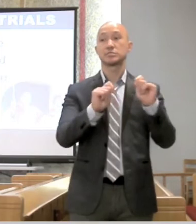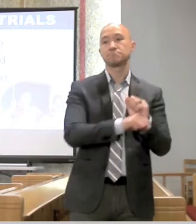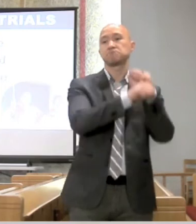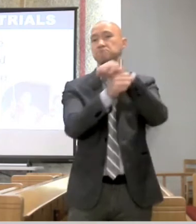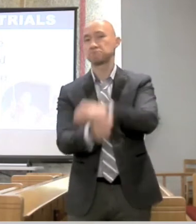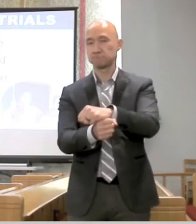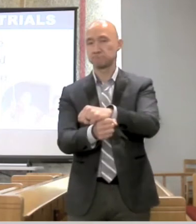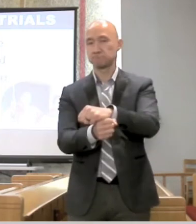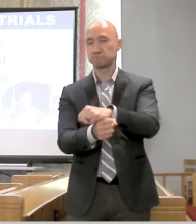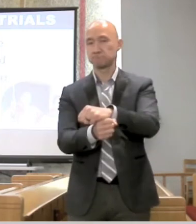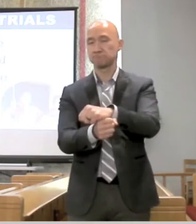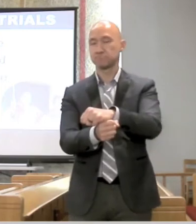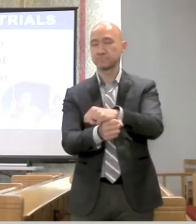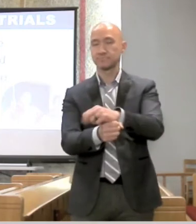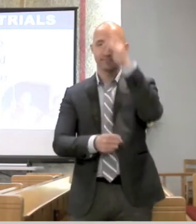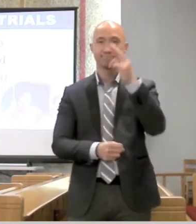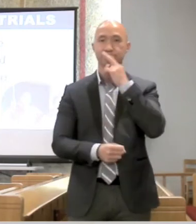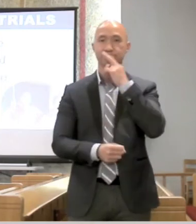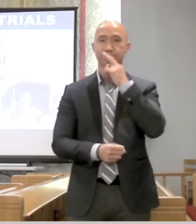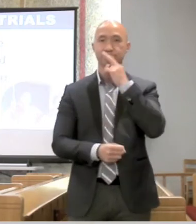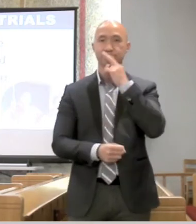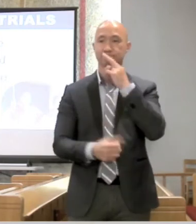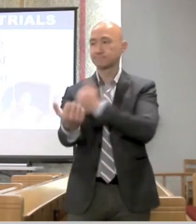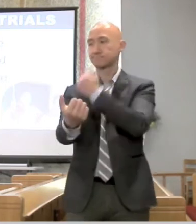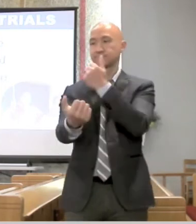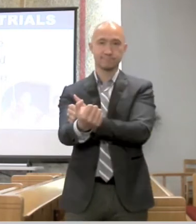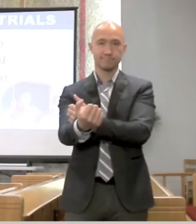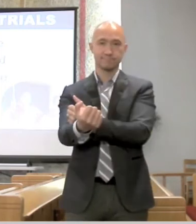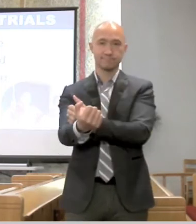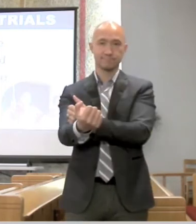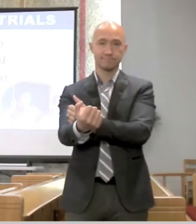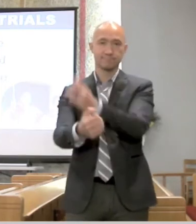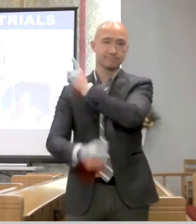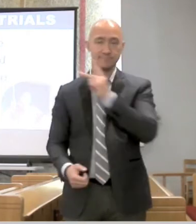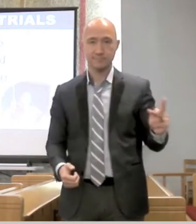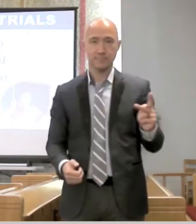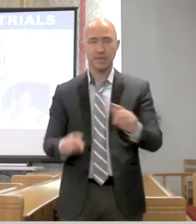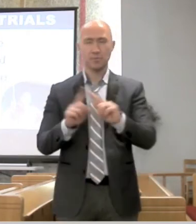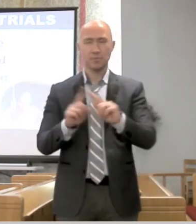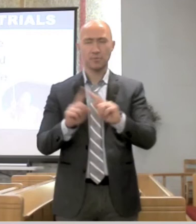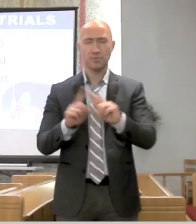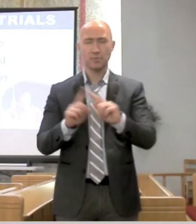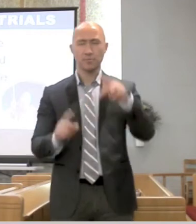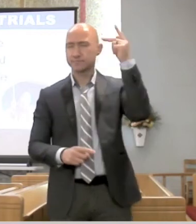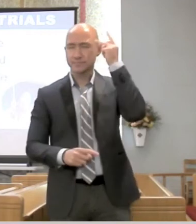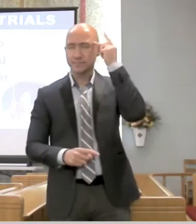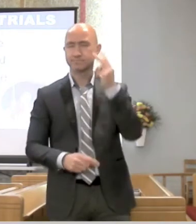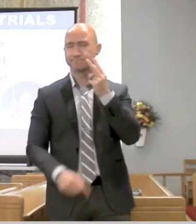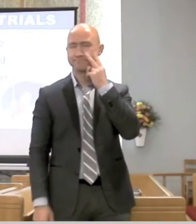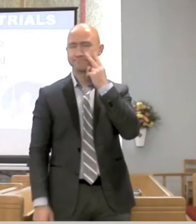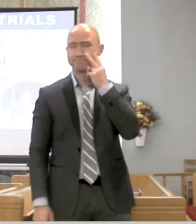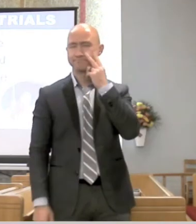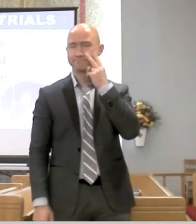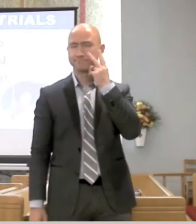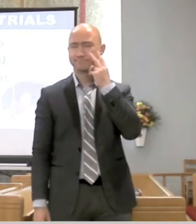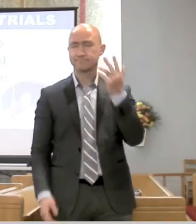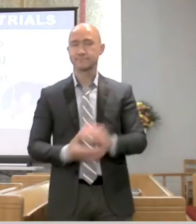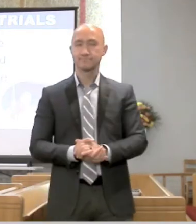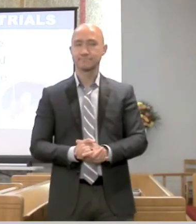big deal too before the Romans, right? But Pilate kind of sees through their little scheme. He knows that they're